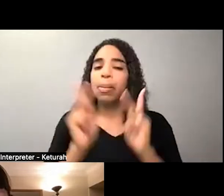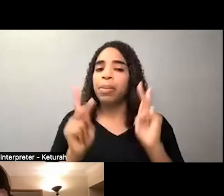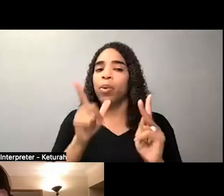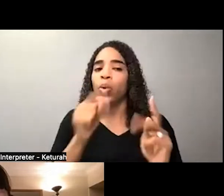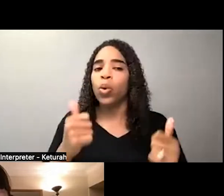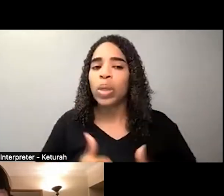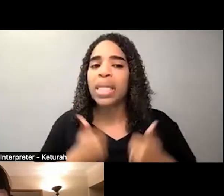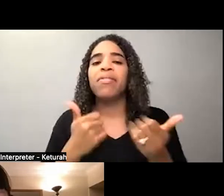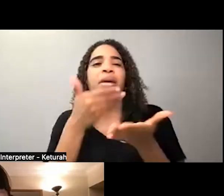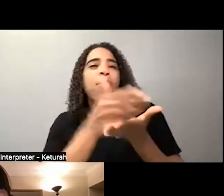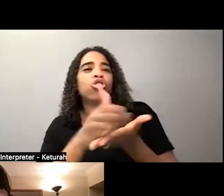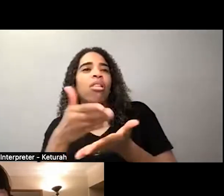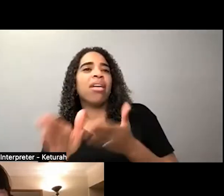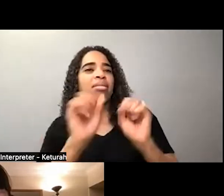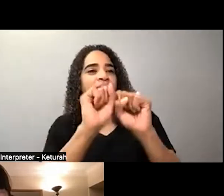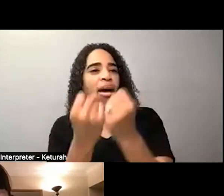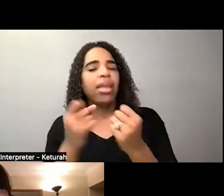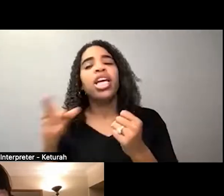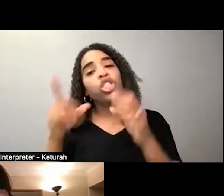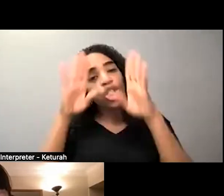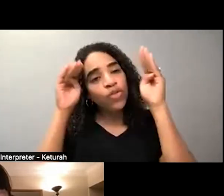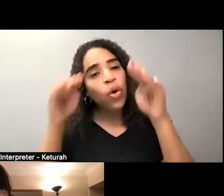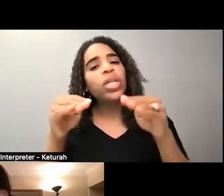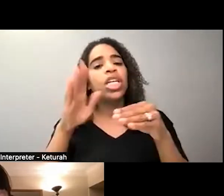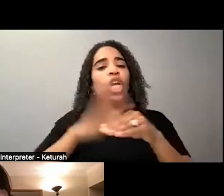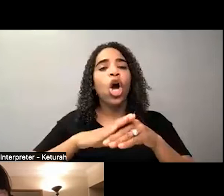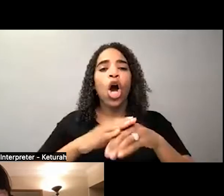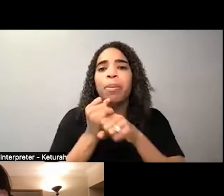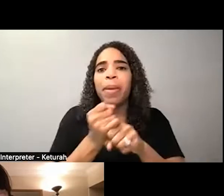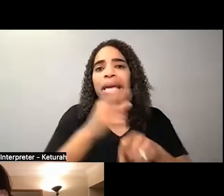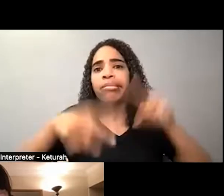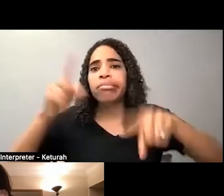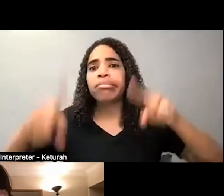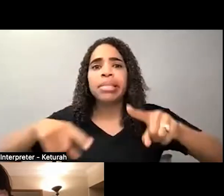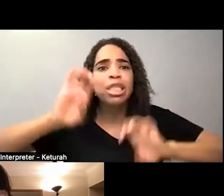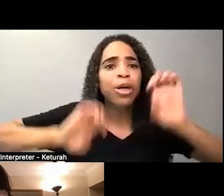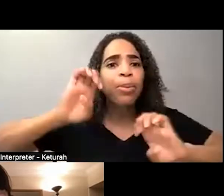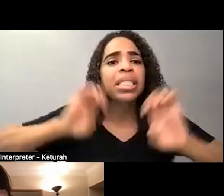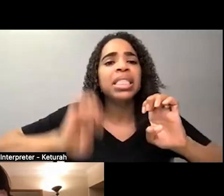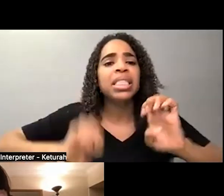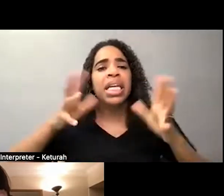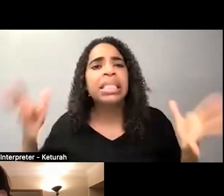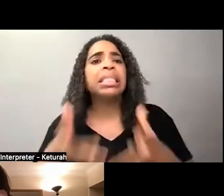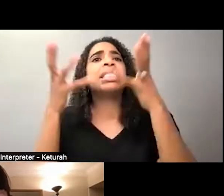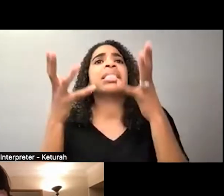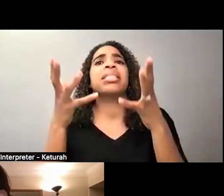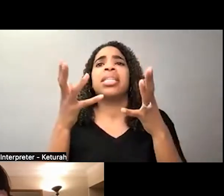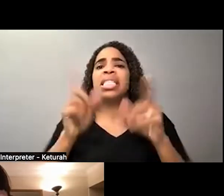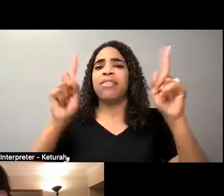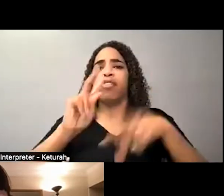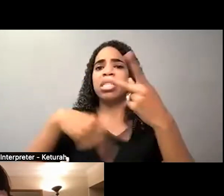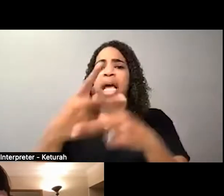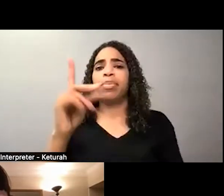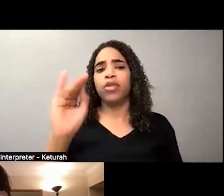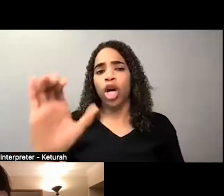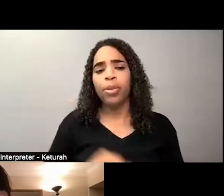margins of society. She is interested in experimentation with hybrid forms and pushing the boundaries of conventional documentary. Outsider art,